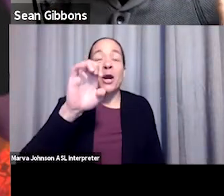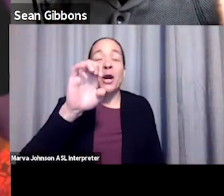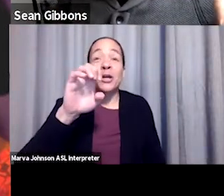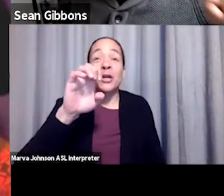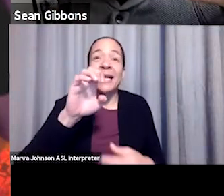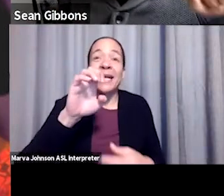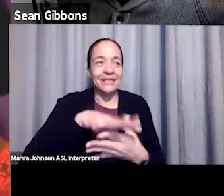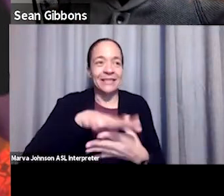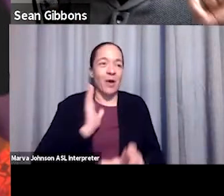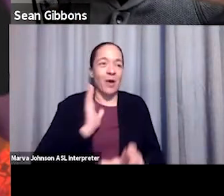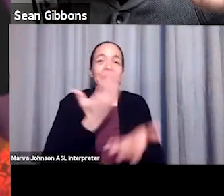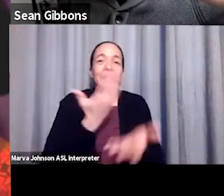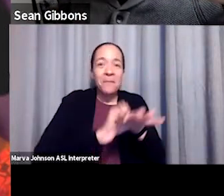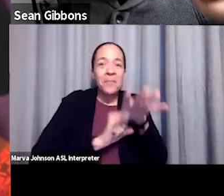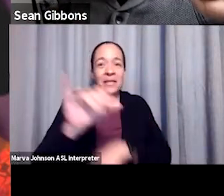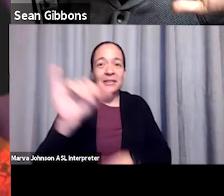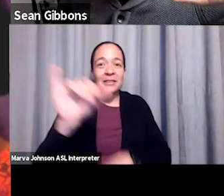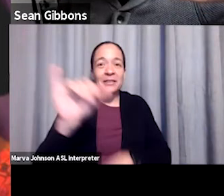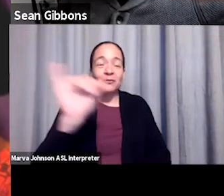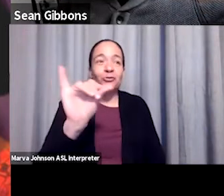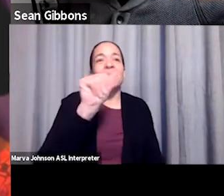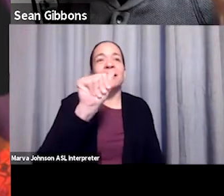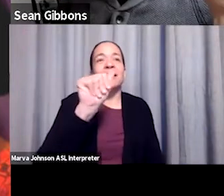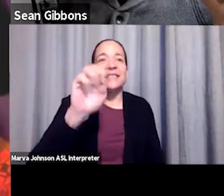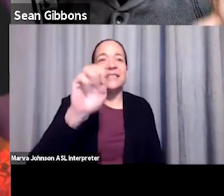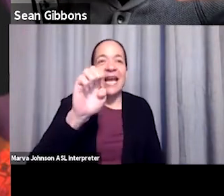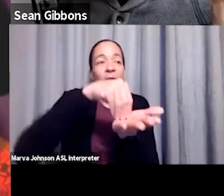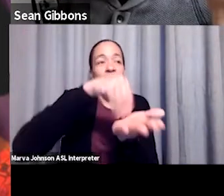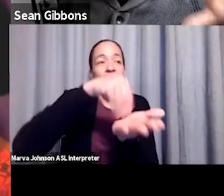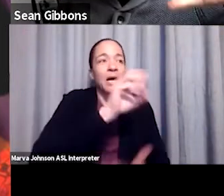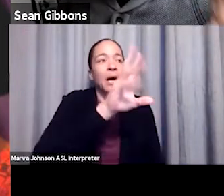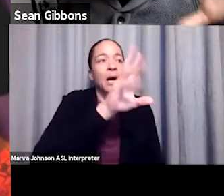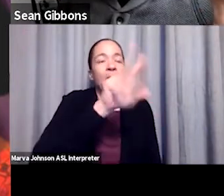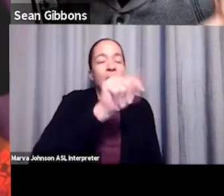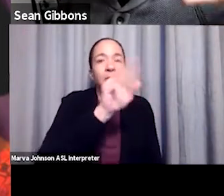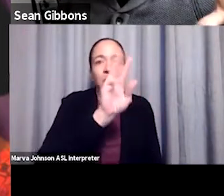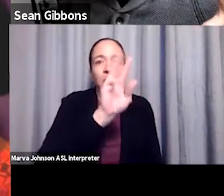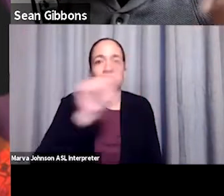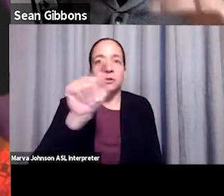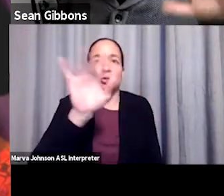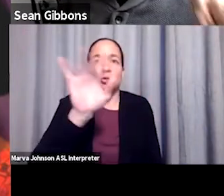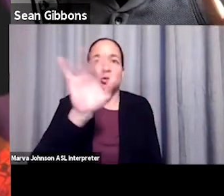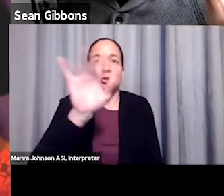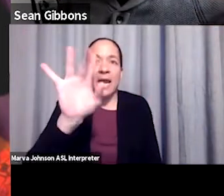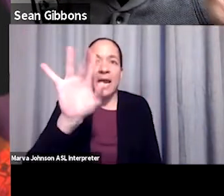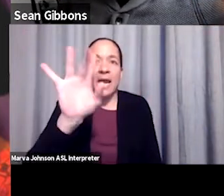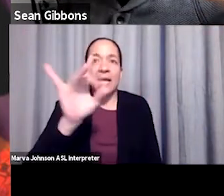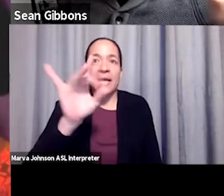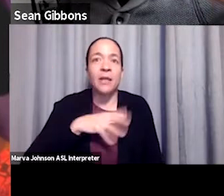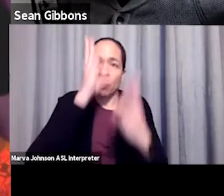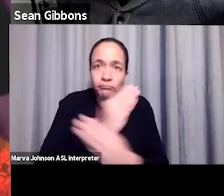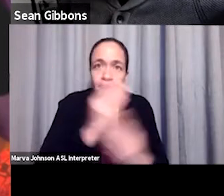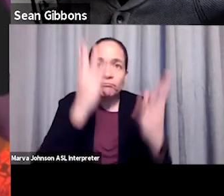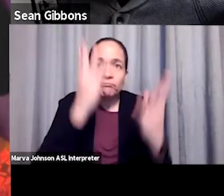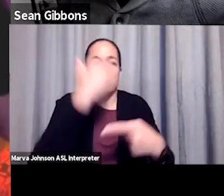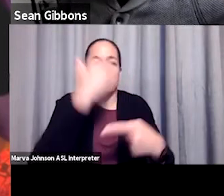if you can put these into your calendar now, October 6th through 8th, and we'll just share as much information as we can happen when we know it. So you know what we know. We're getting together October 6th